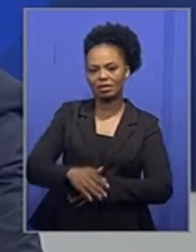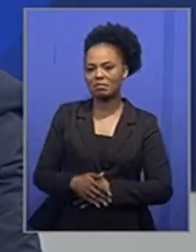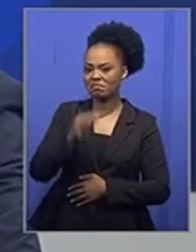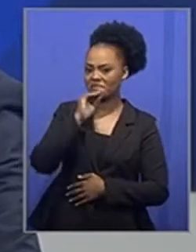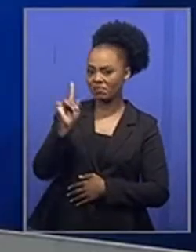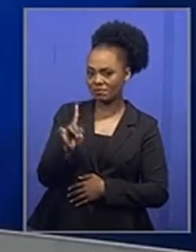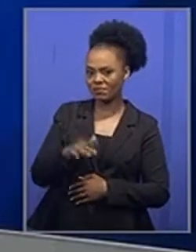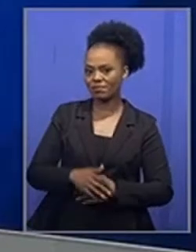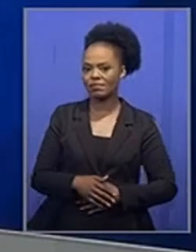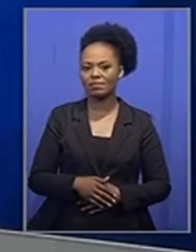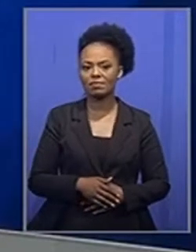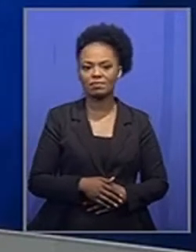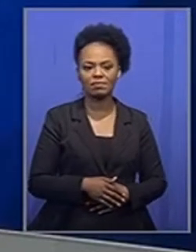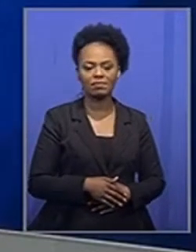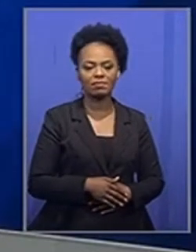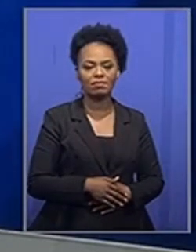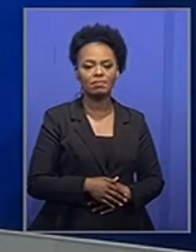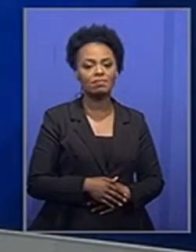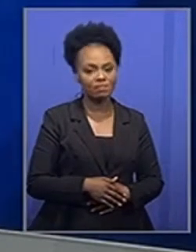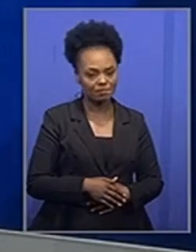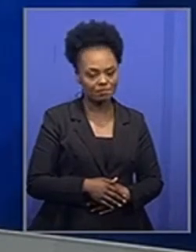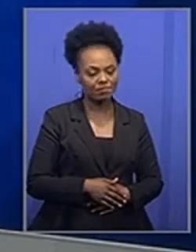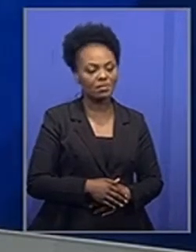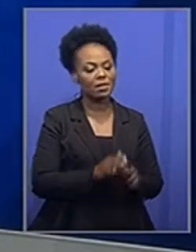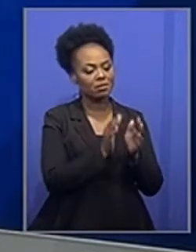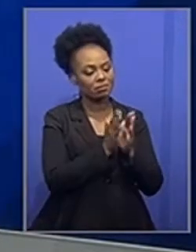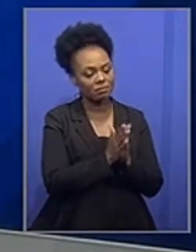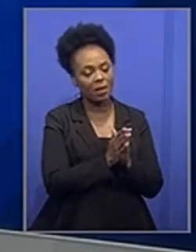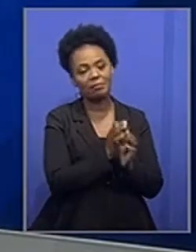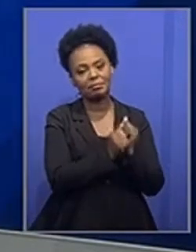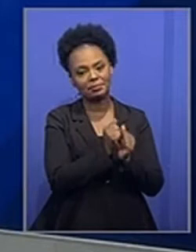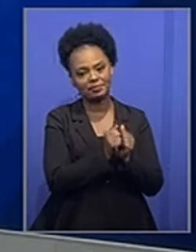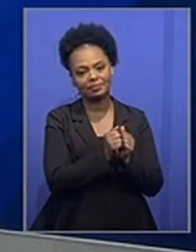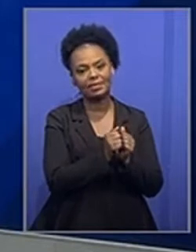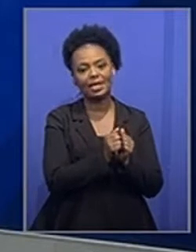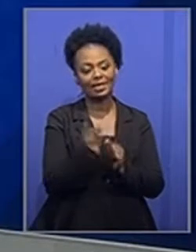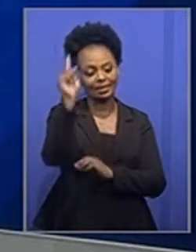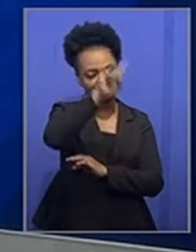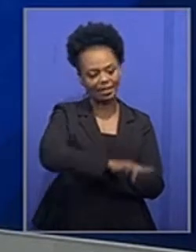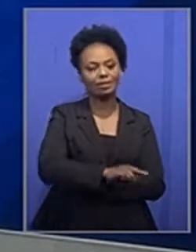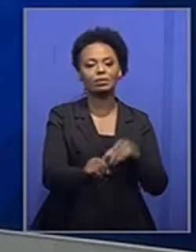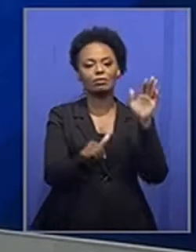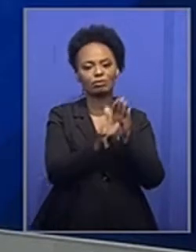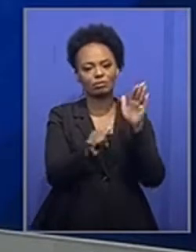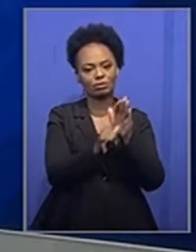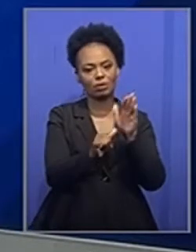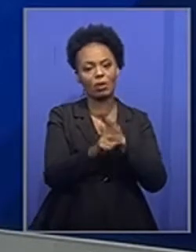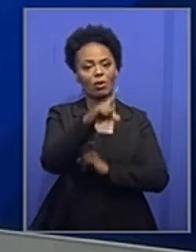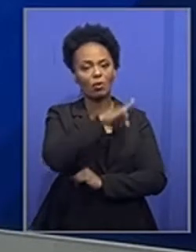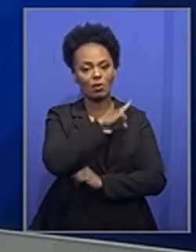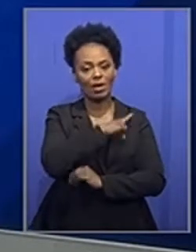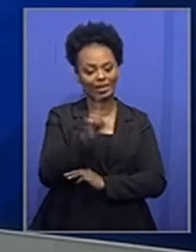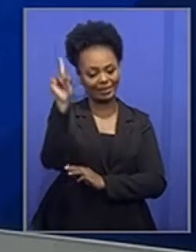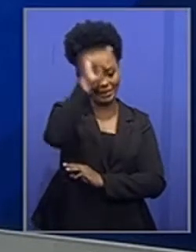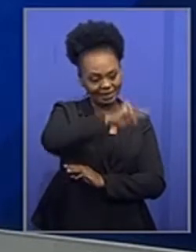kakaretso? Mkhulu ngokubona kwami letsatsi le bohlokwa haholo gore ibe letsatsi e leng